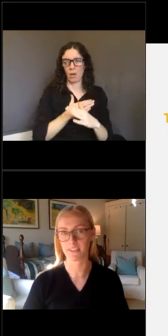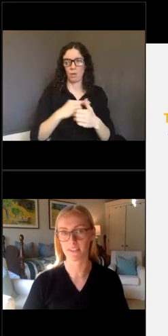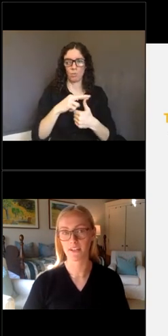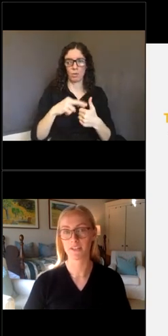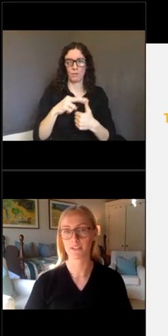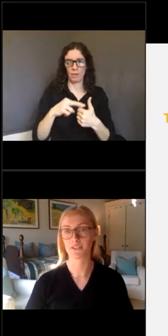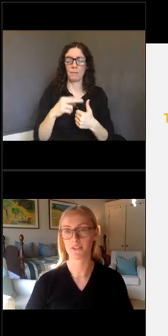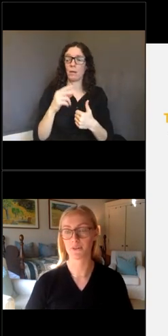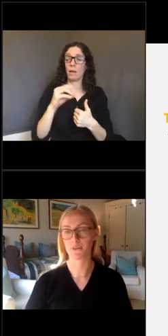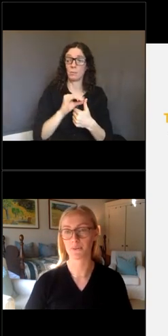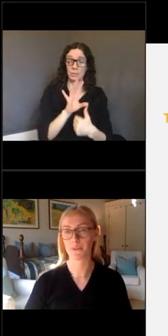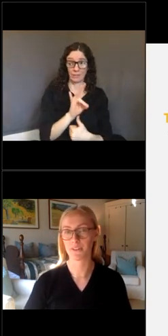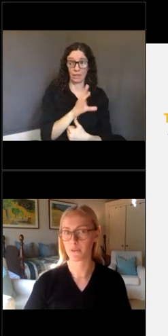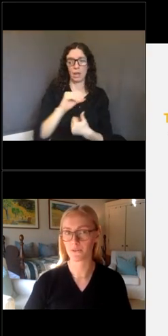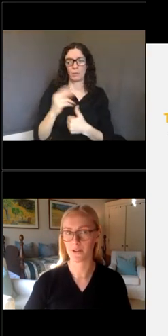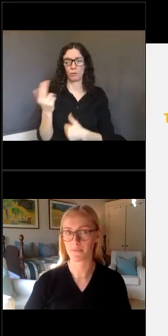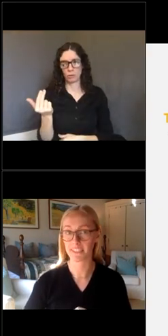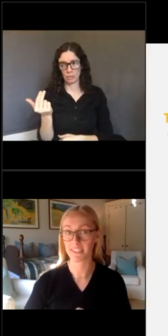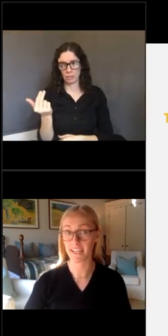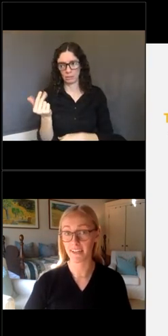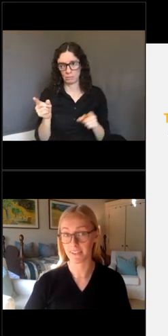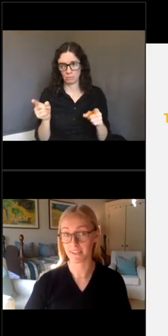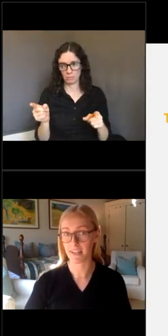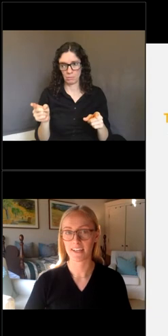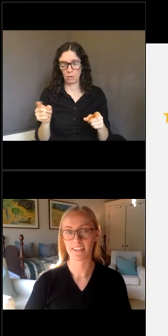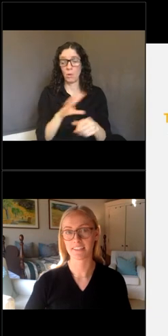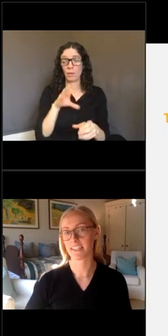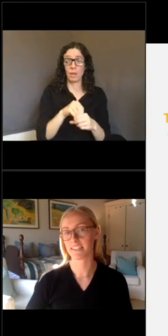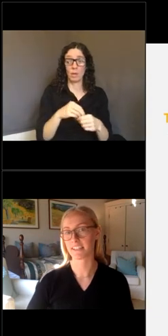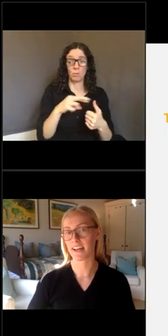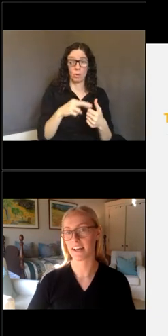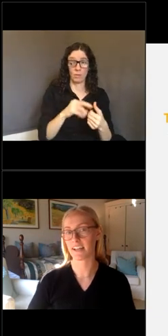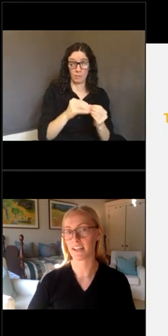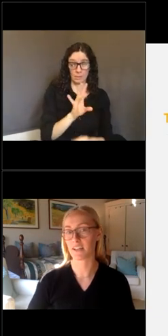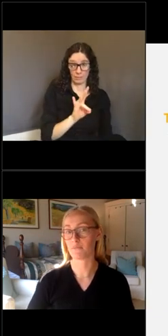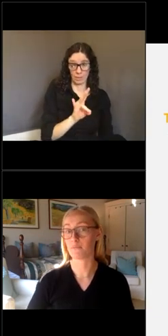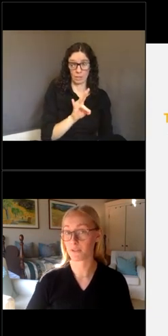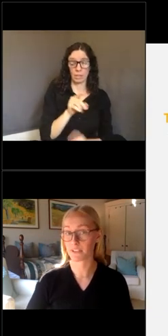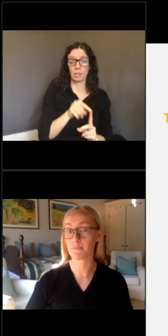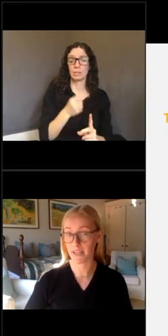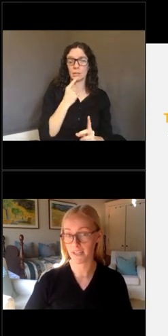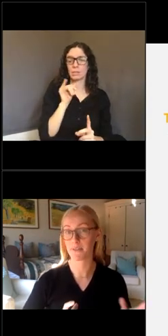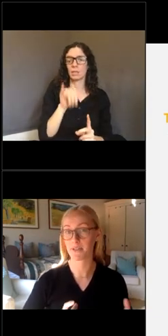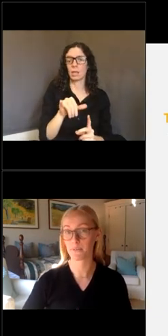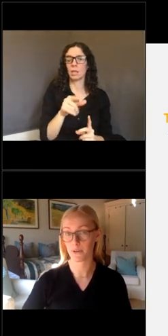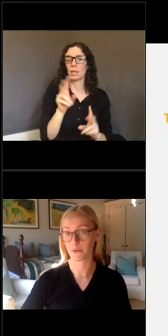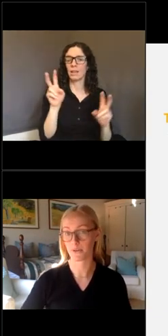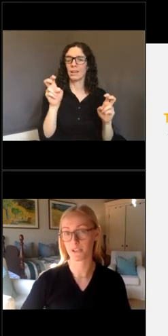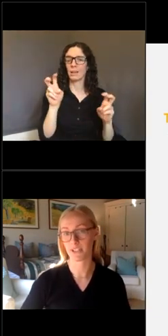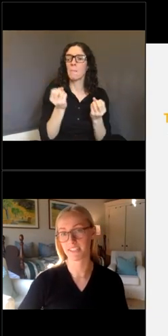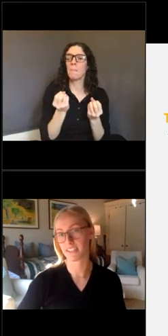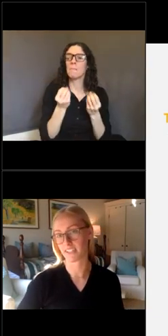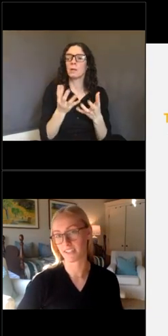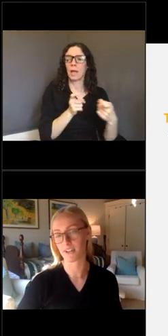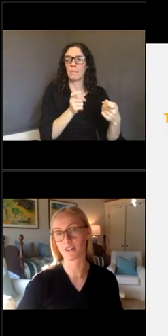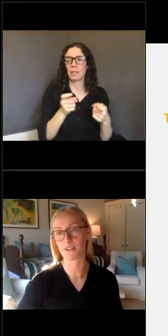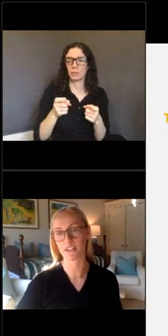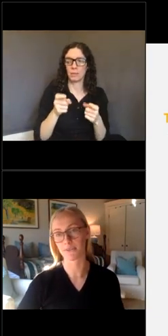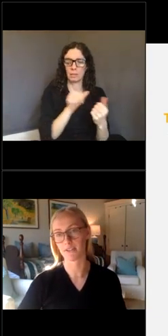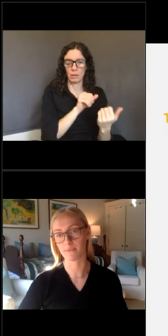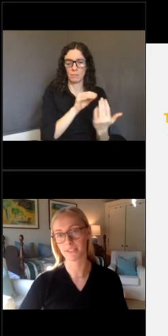13. So within rule of thumb 7, it states that a multi-management approach is